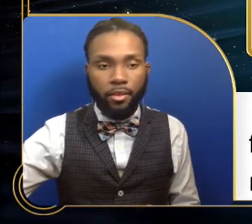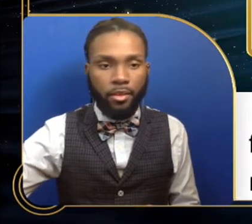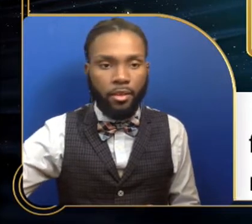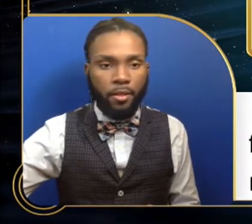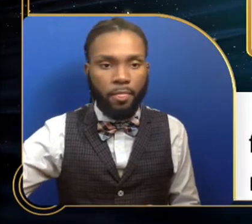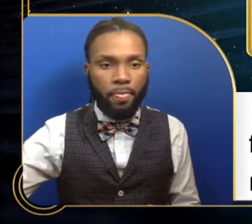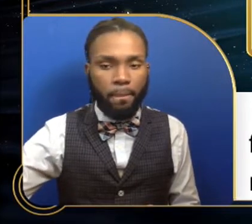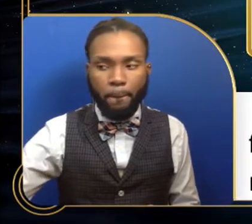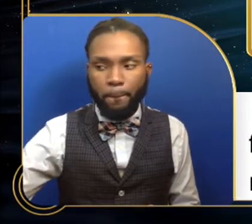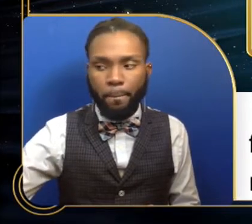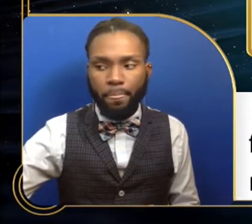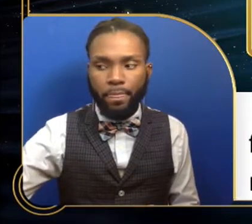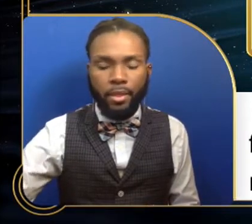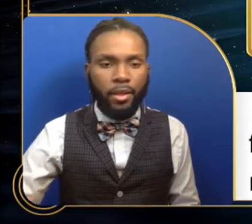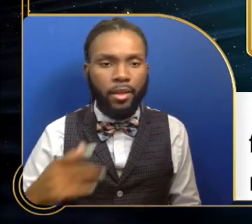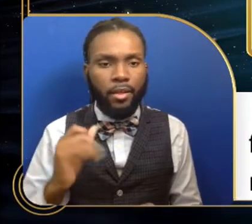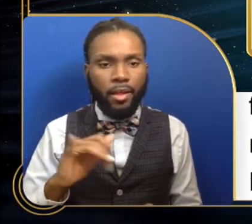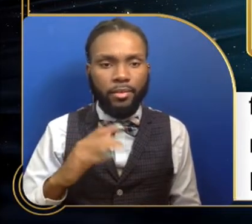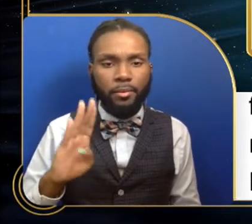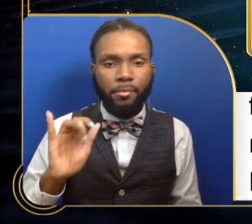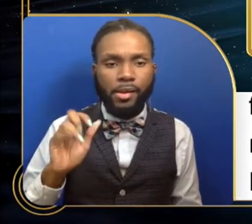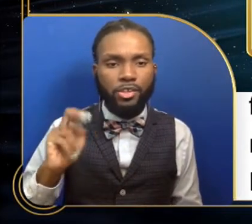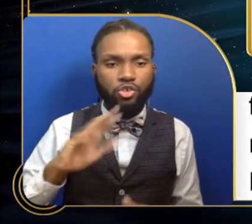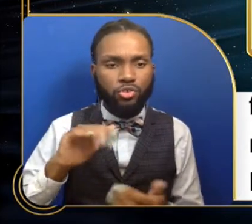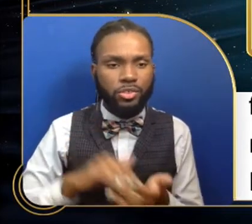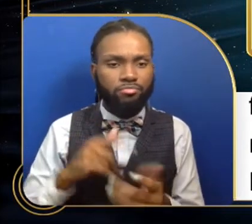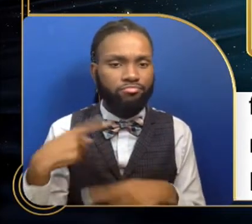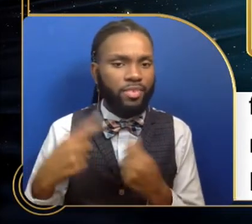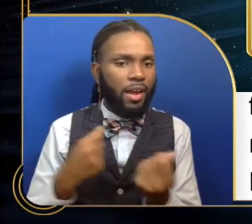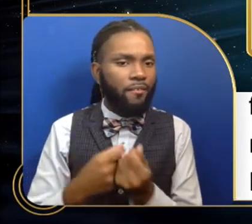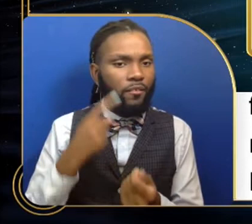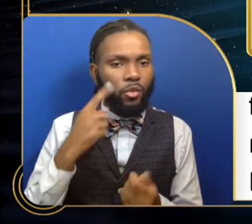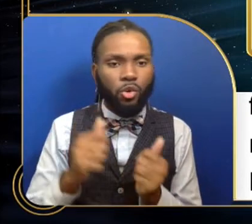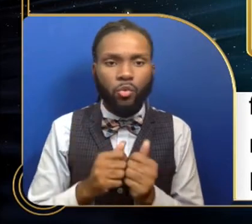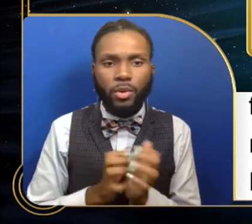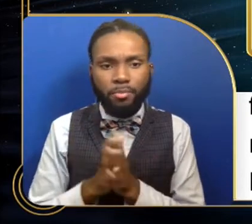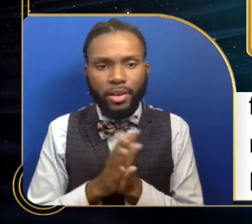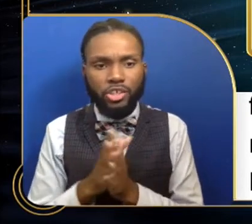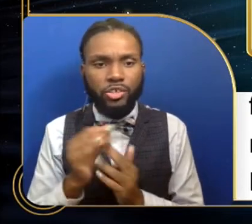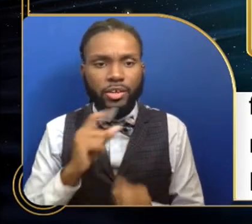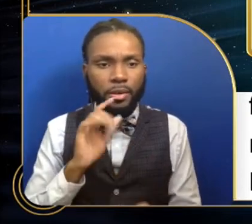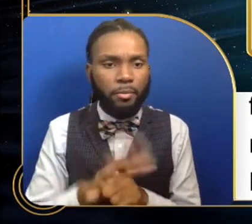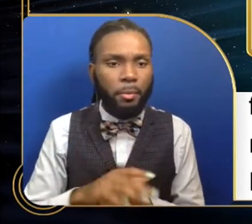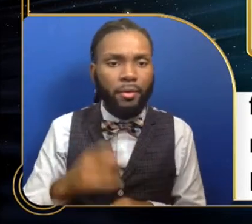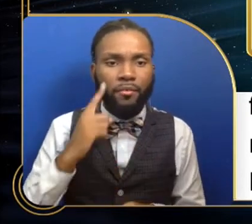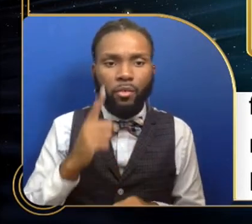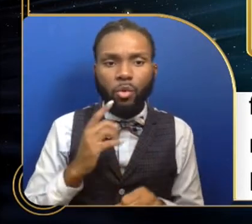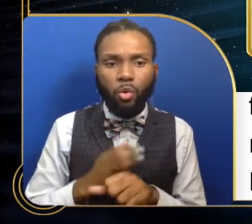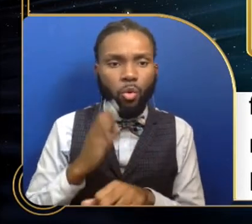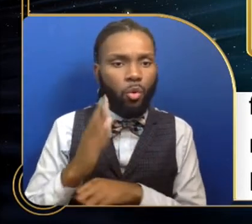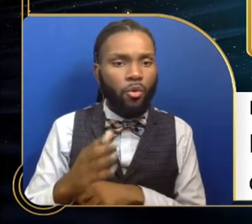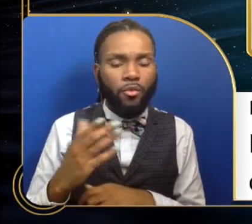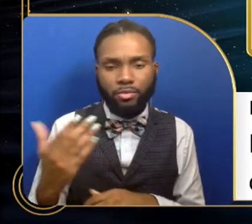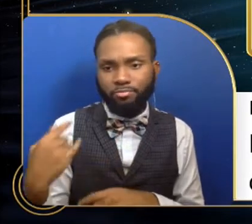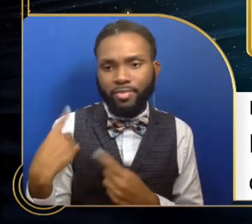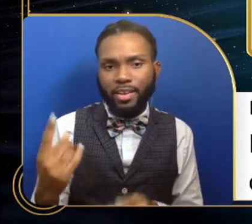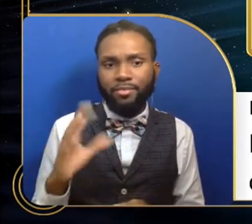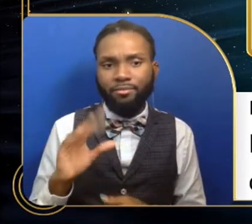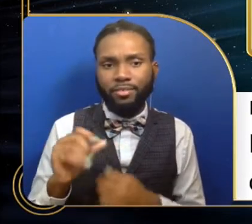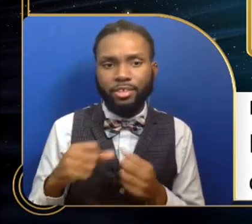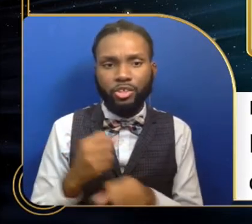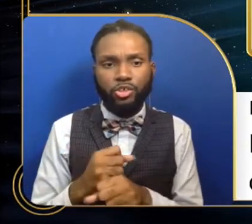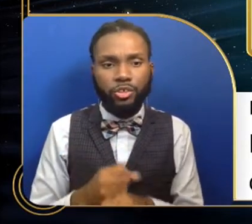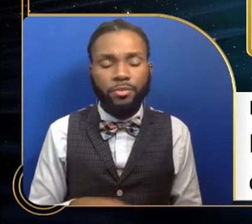Bazelon Center has advocated for with passion and commitment for over the past 50 years. It is